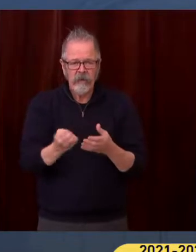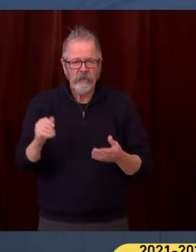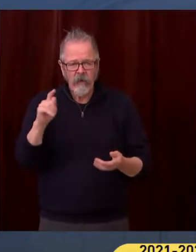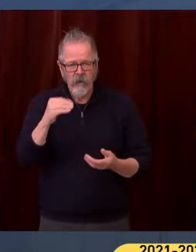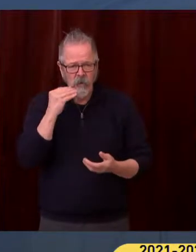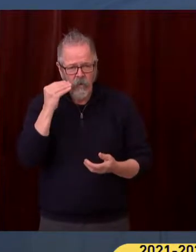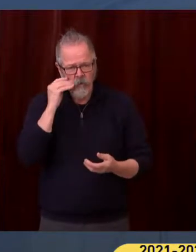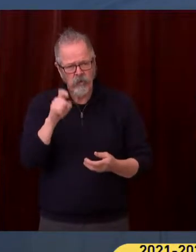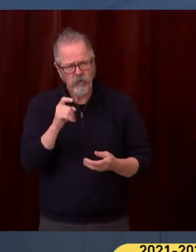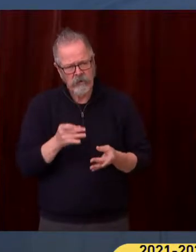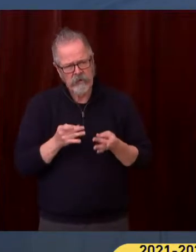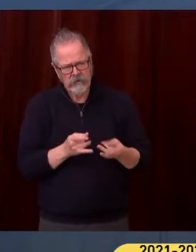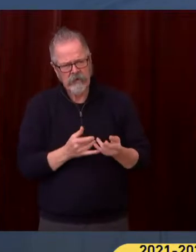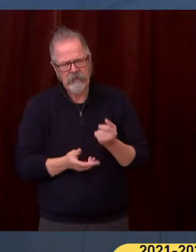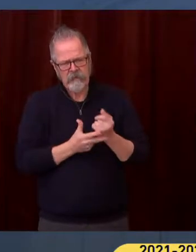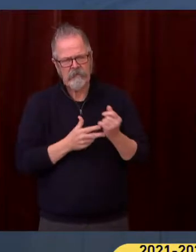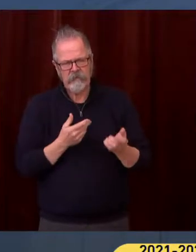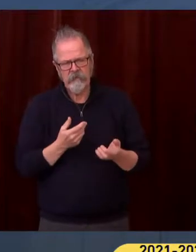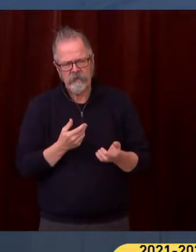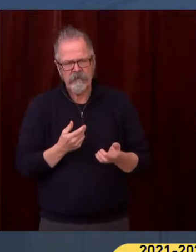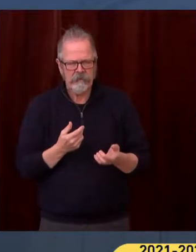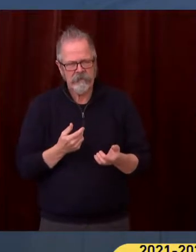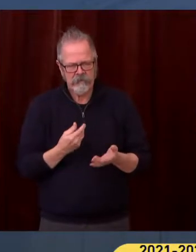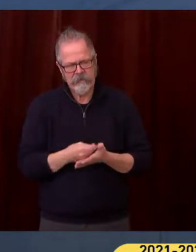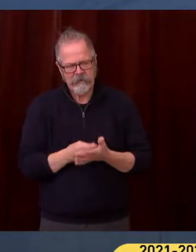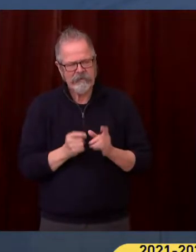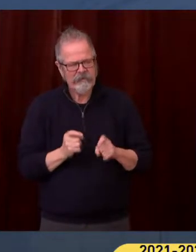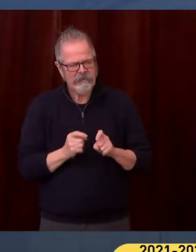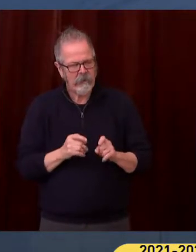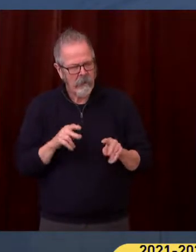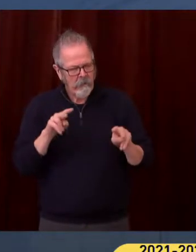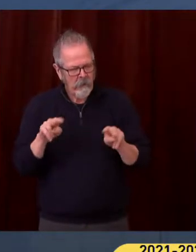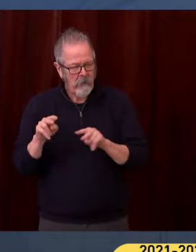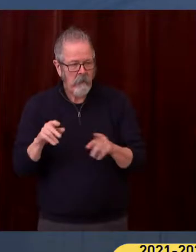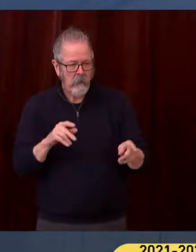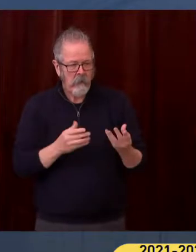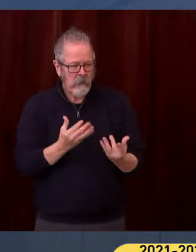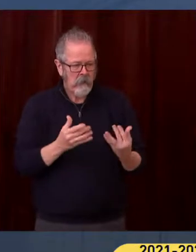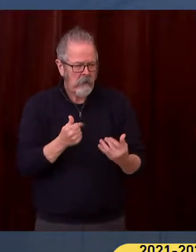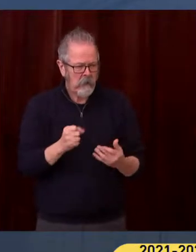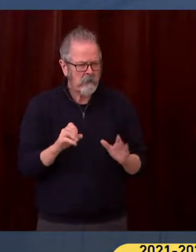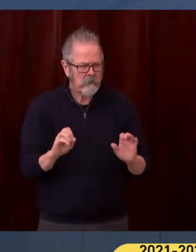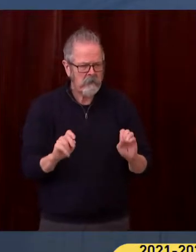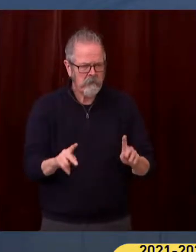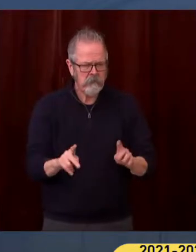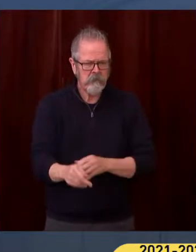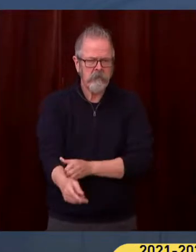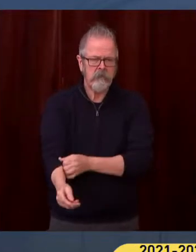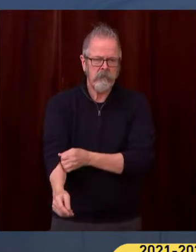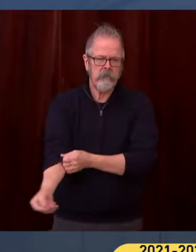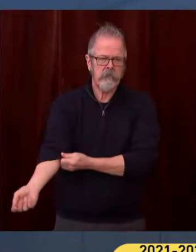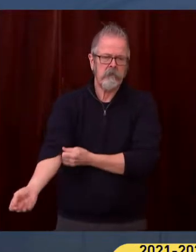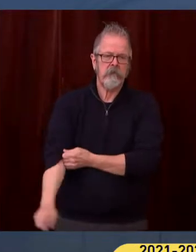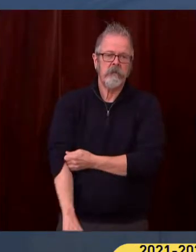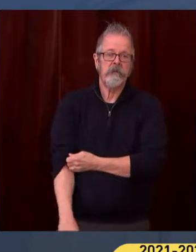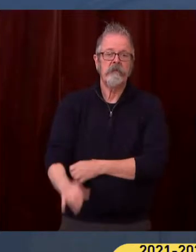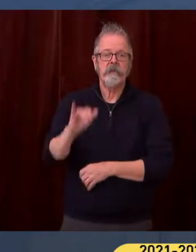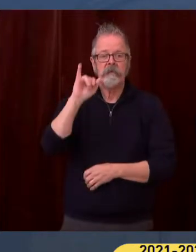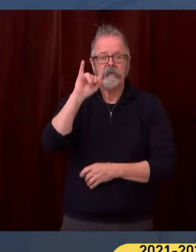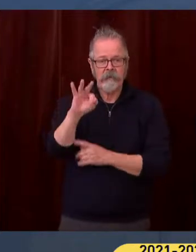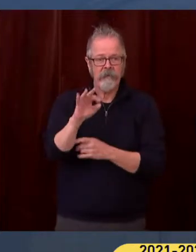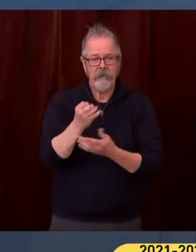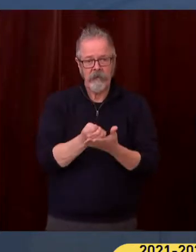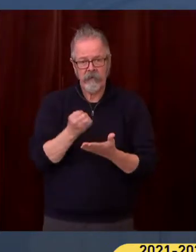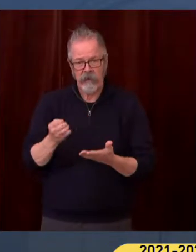public utilities to provide incentives for high-efficiency electric equipment. We also invest $140 million